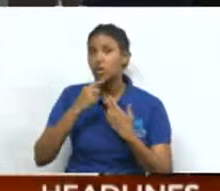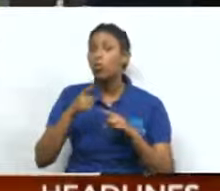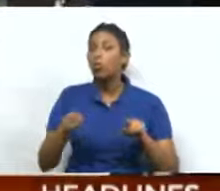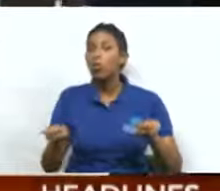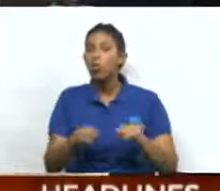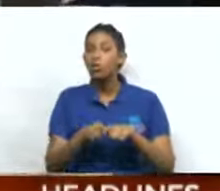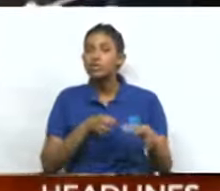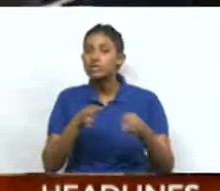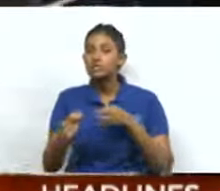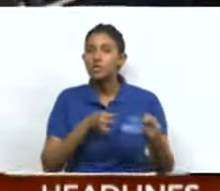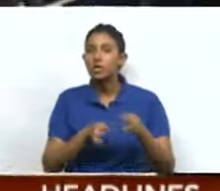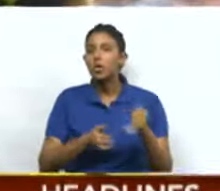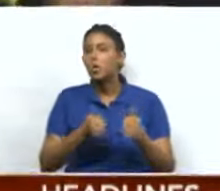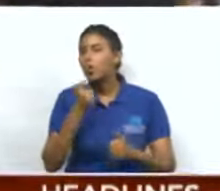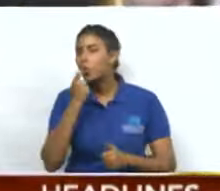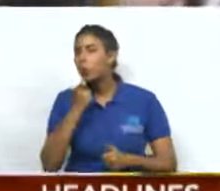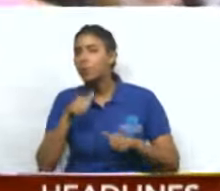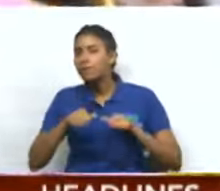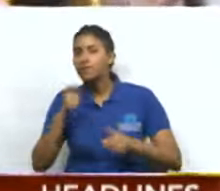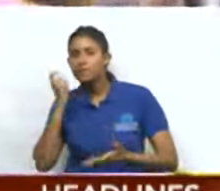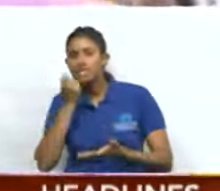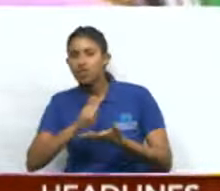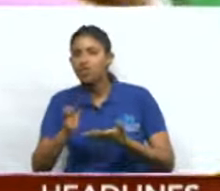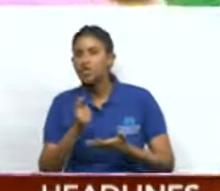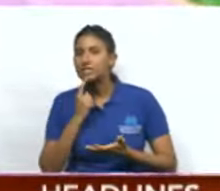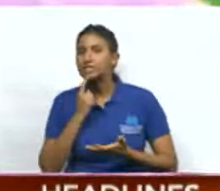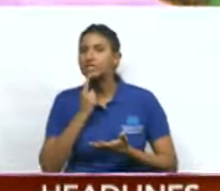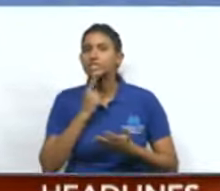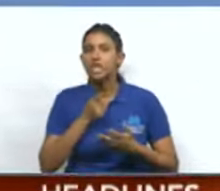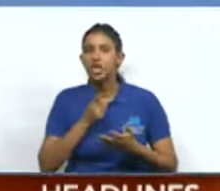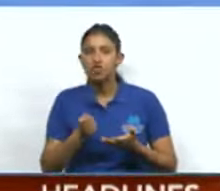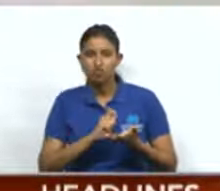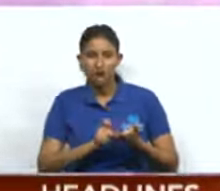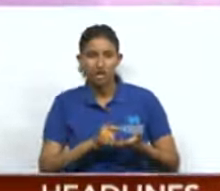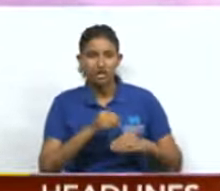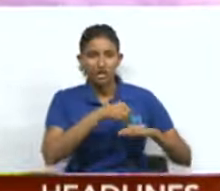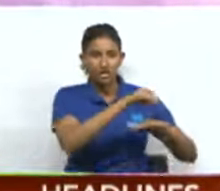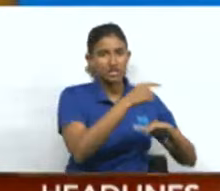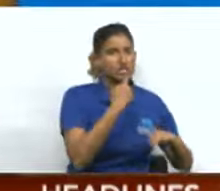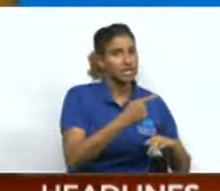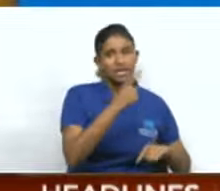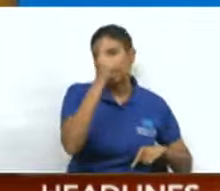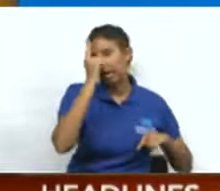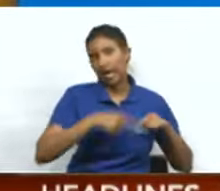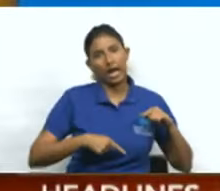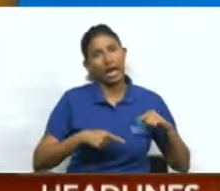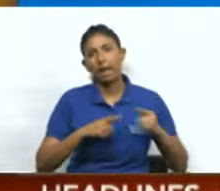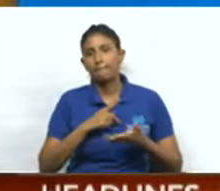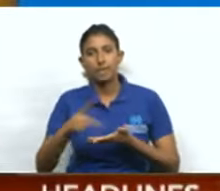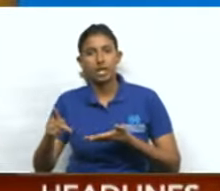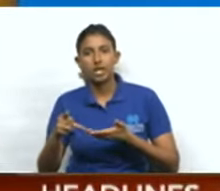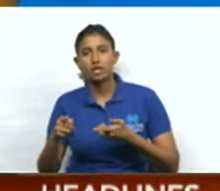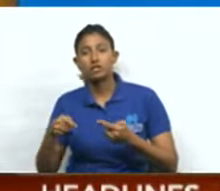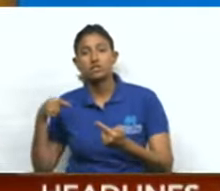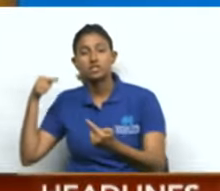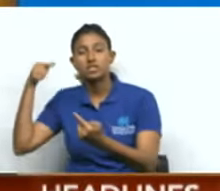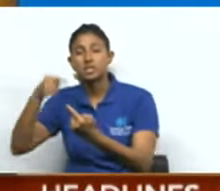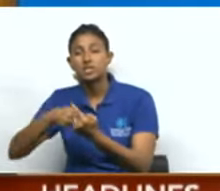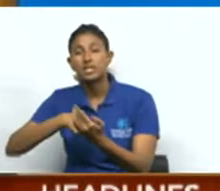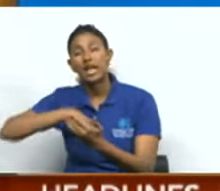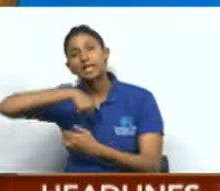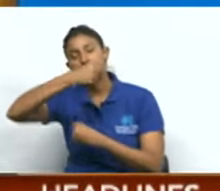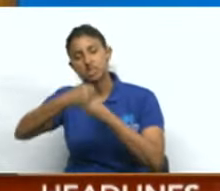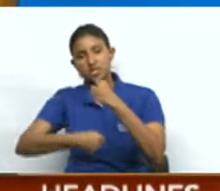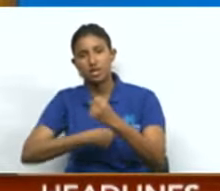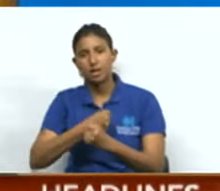to a minister saying back pay was not possible until next May. The Prime Minister was speaking about